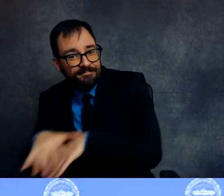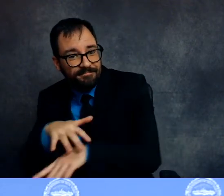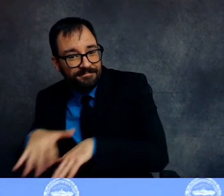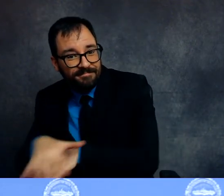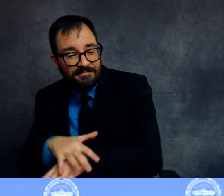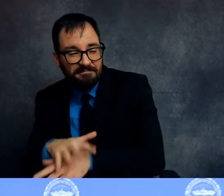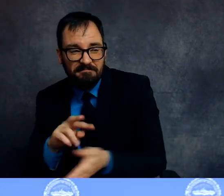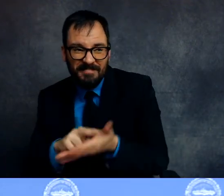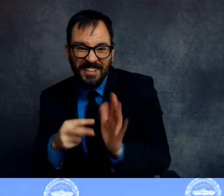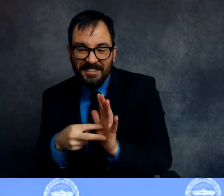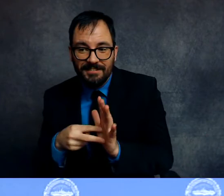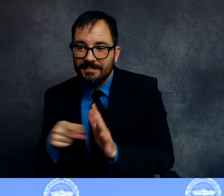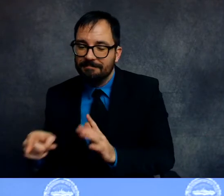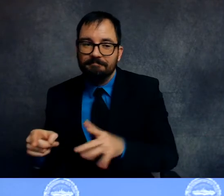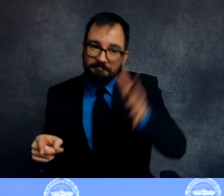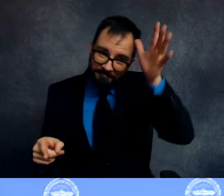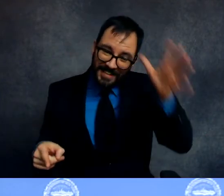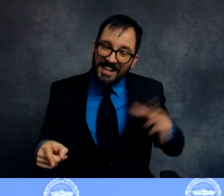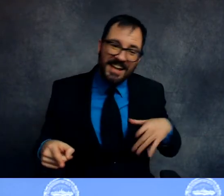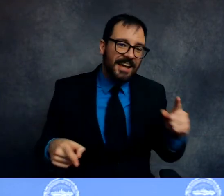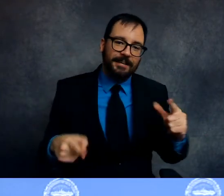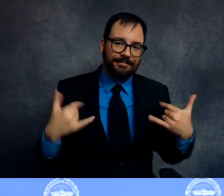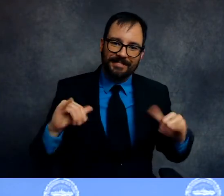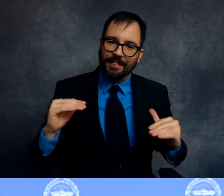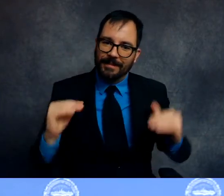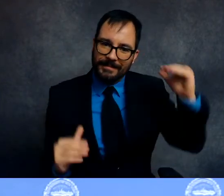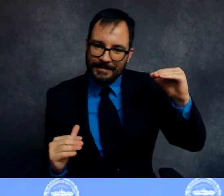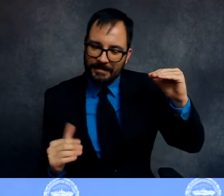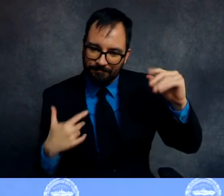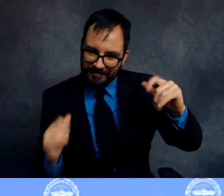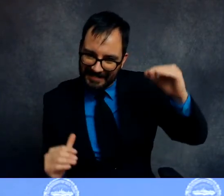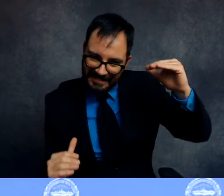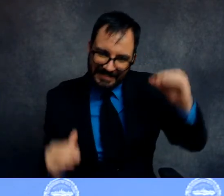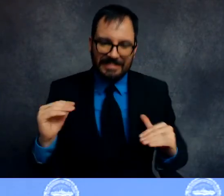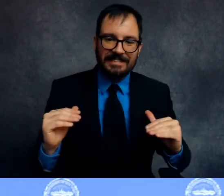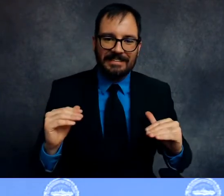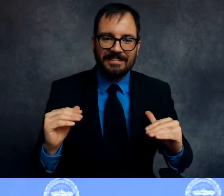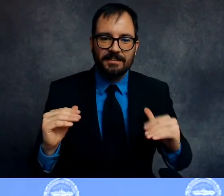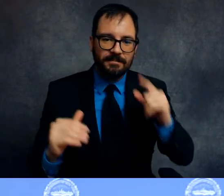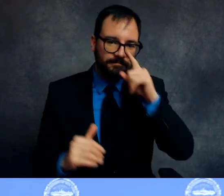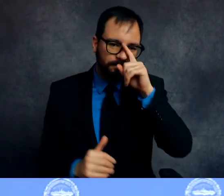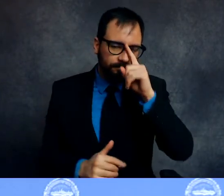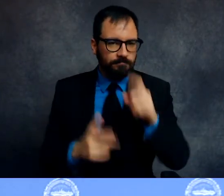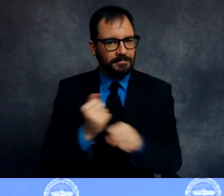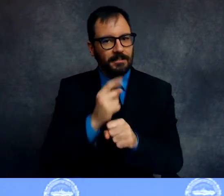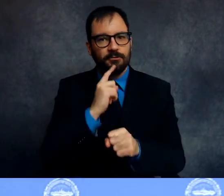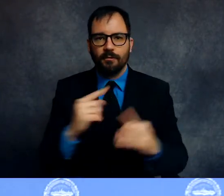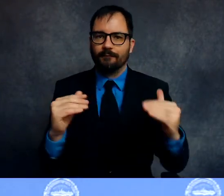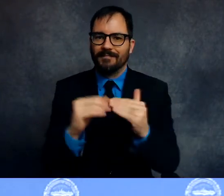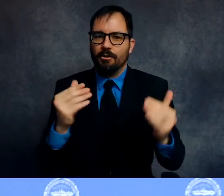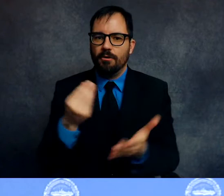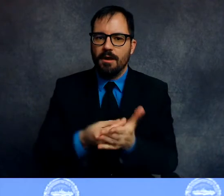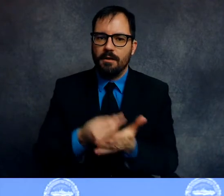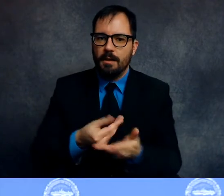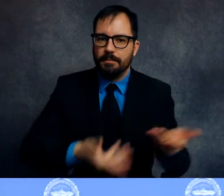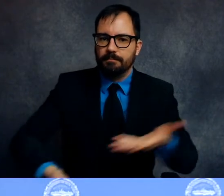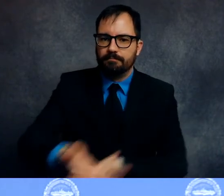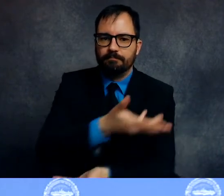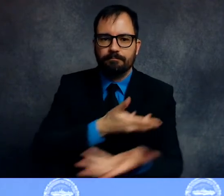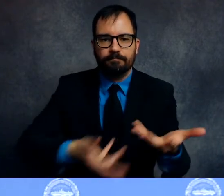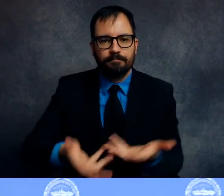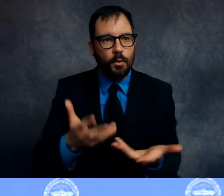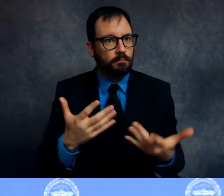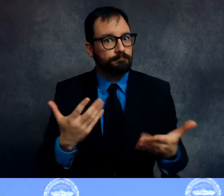want to take a moment to thank them. Women have taken on a huge burden in the home, reminding us that we have lots of work to do to achieve a